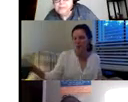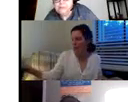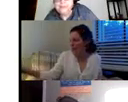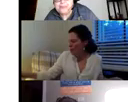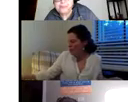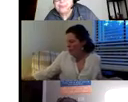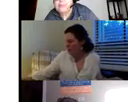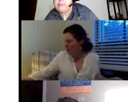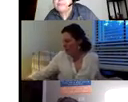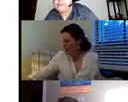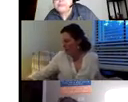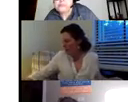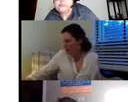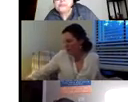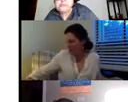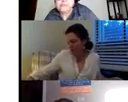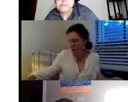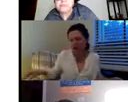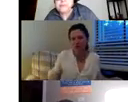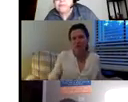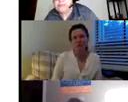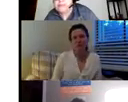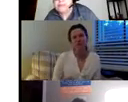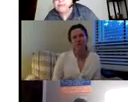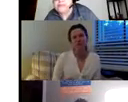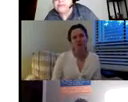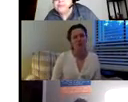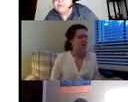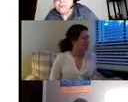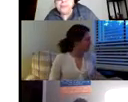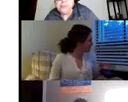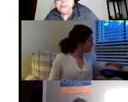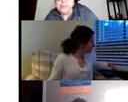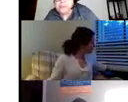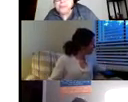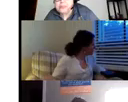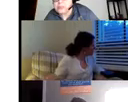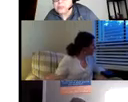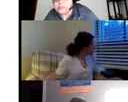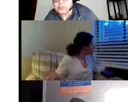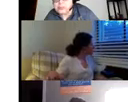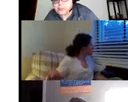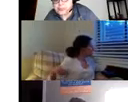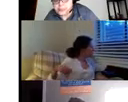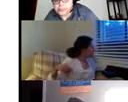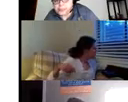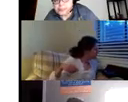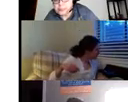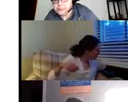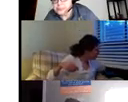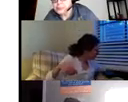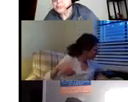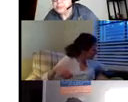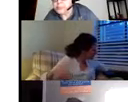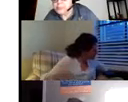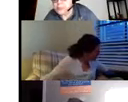to take up a handful of dirt, right? And know that like, in some way,